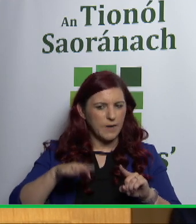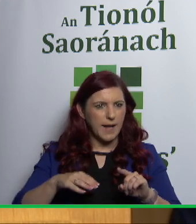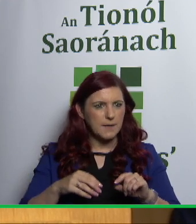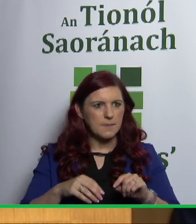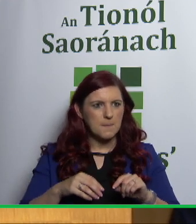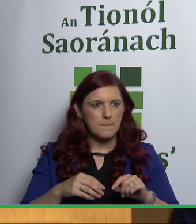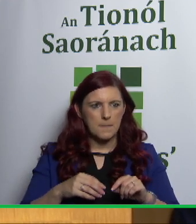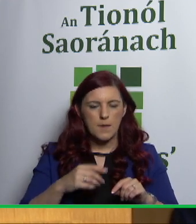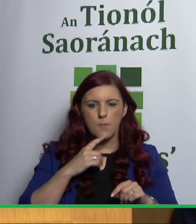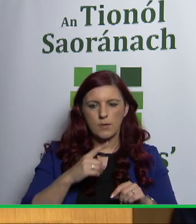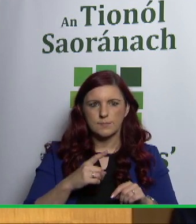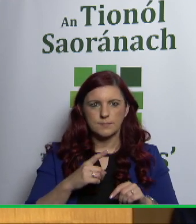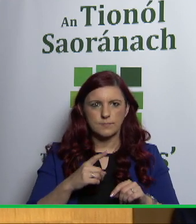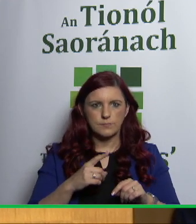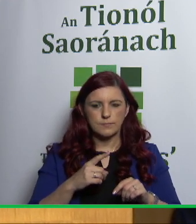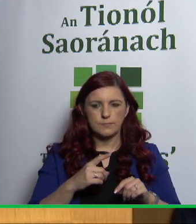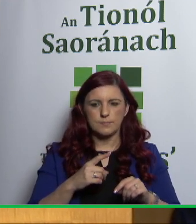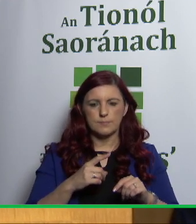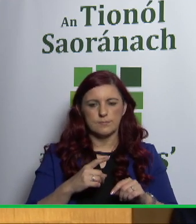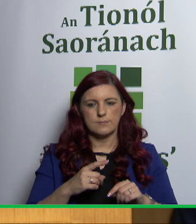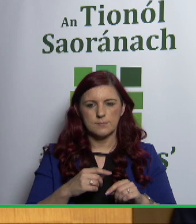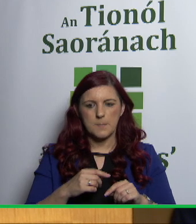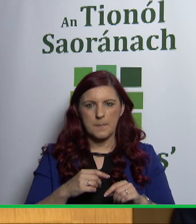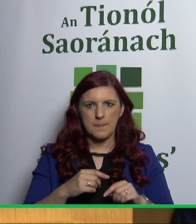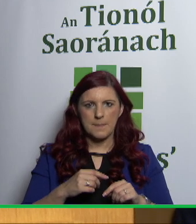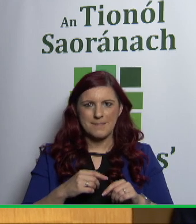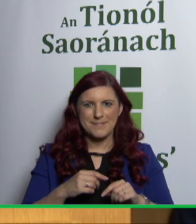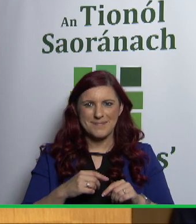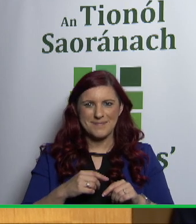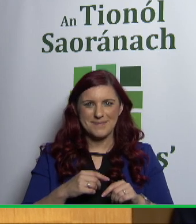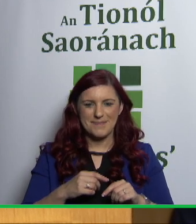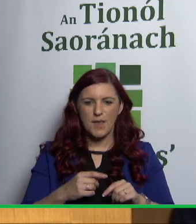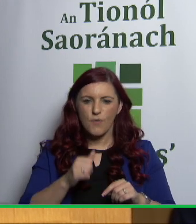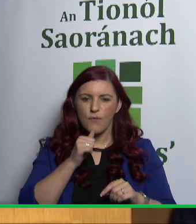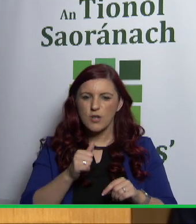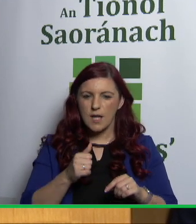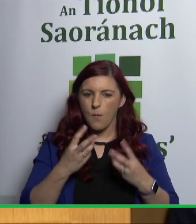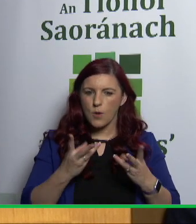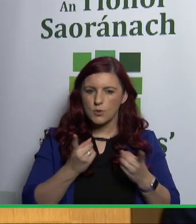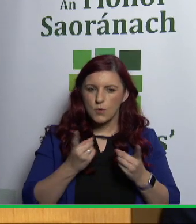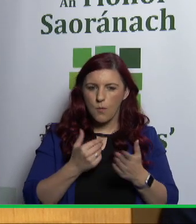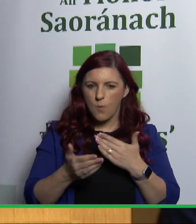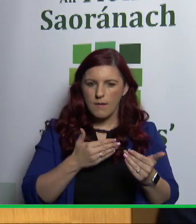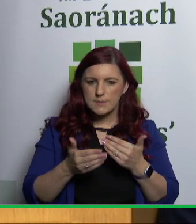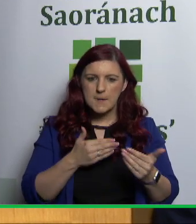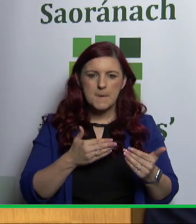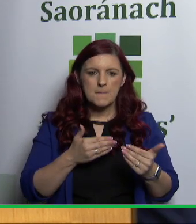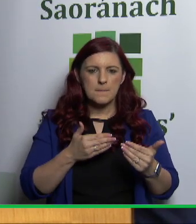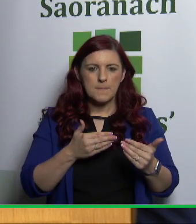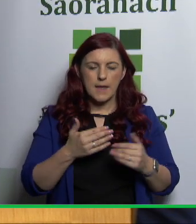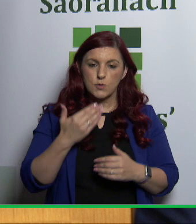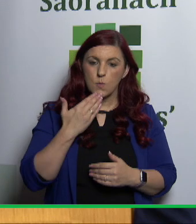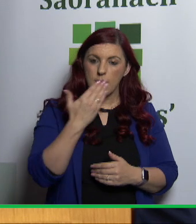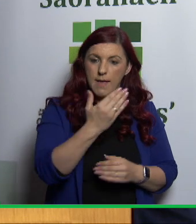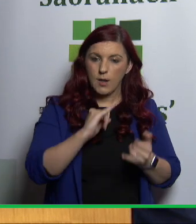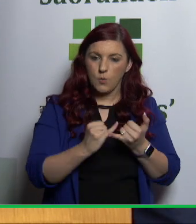us in our deliberations. So the first thing I want to do in advance is to extremely thank these contributors